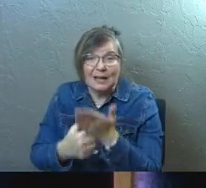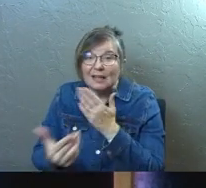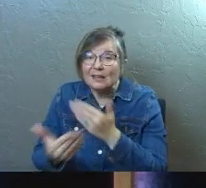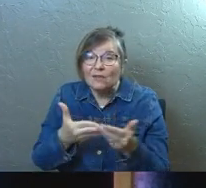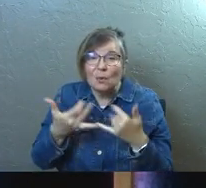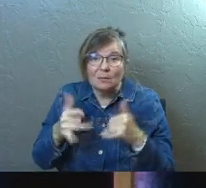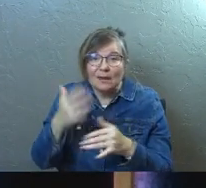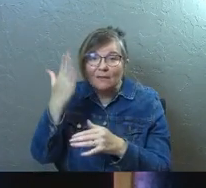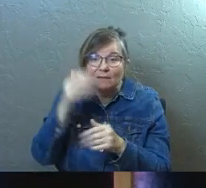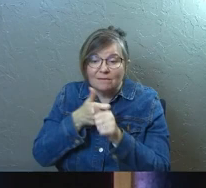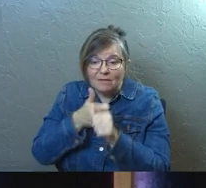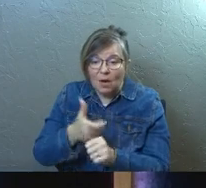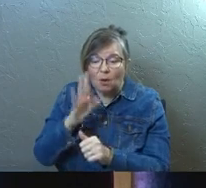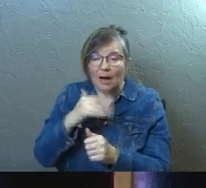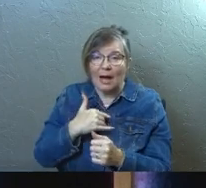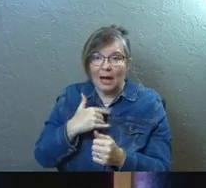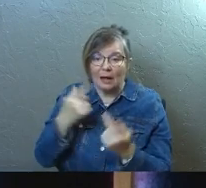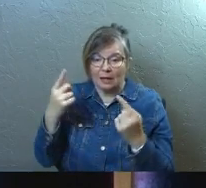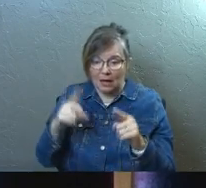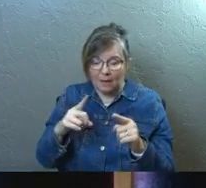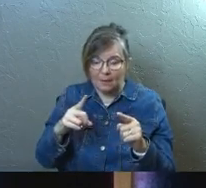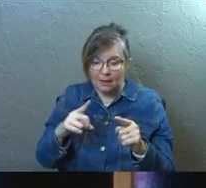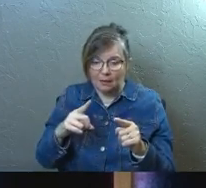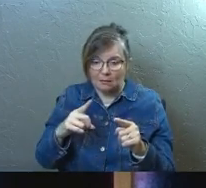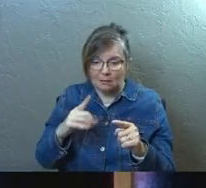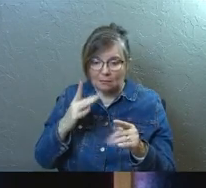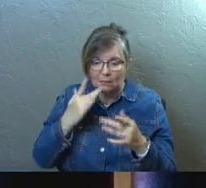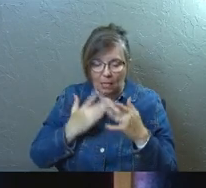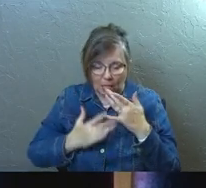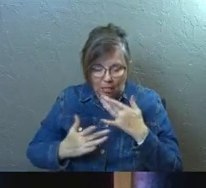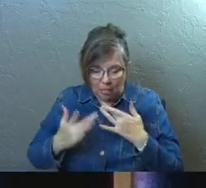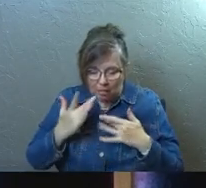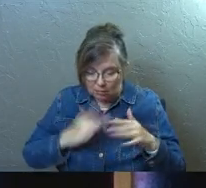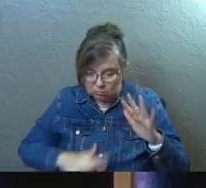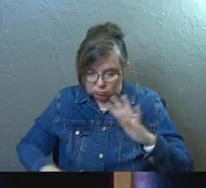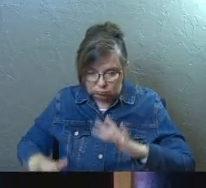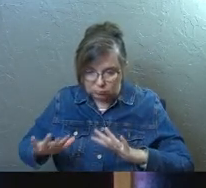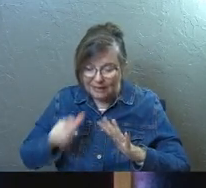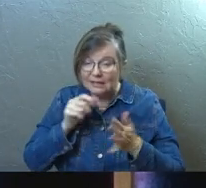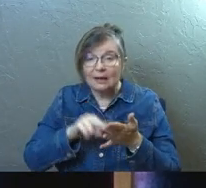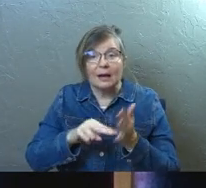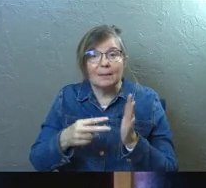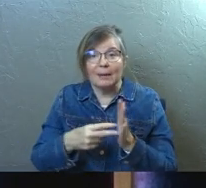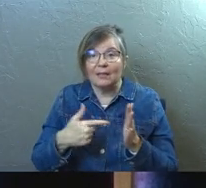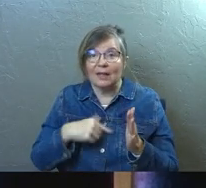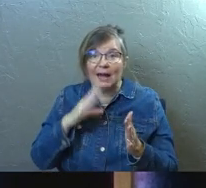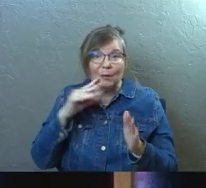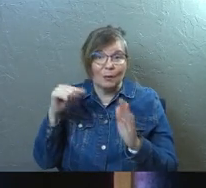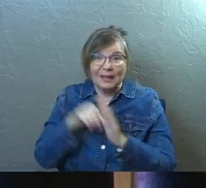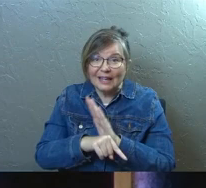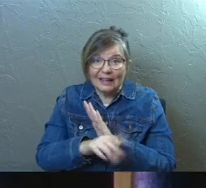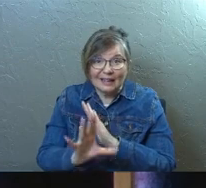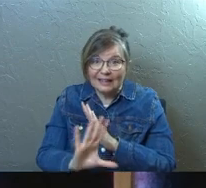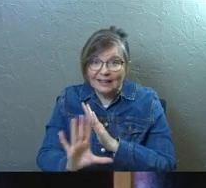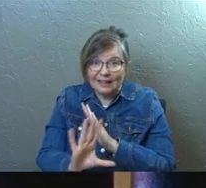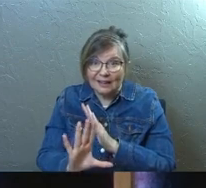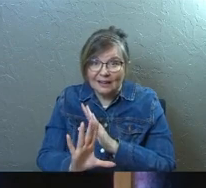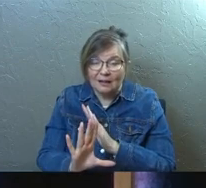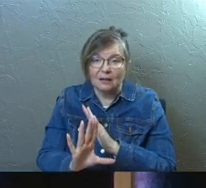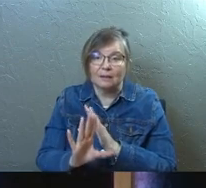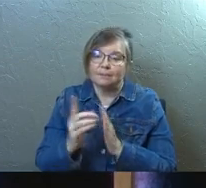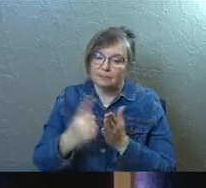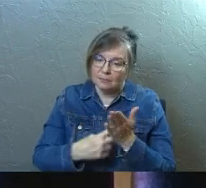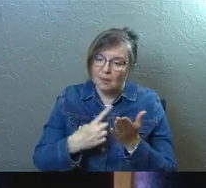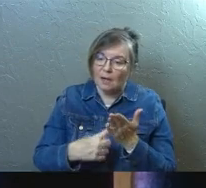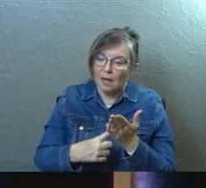though I'm following God, I wind up in a dark valley. It doesn't mean that I'm going to get killed in the valley, right? Like, it's